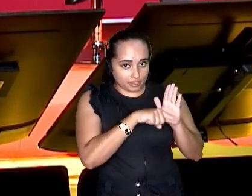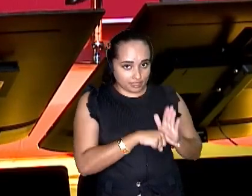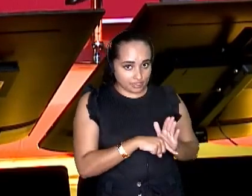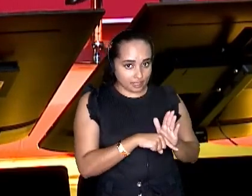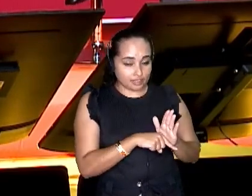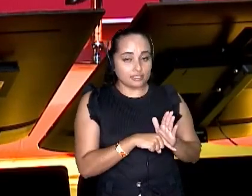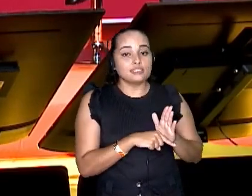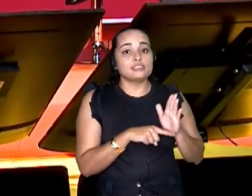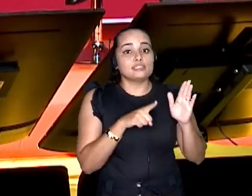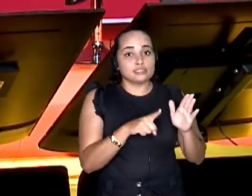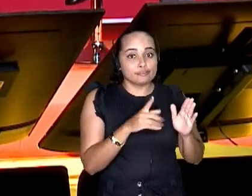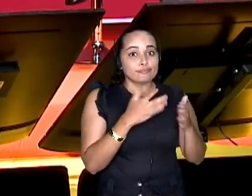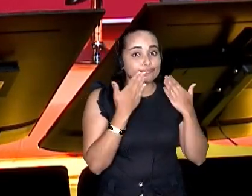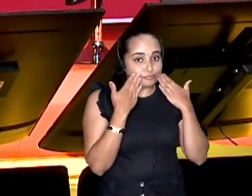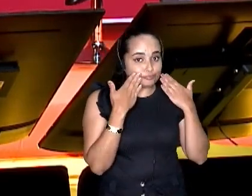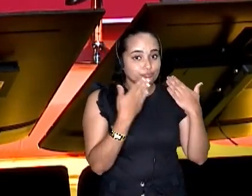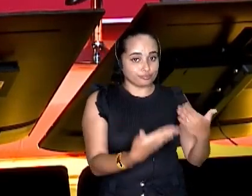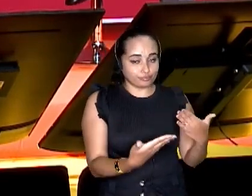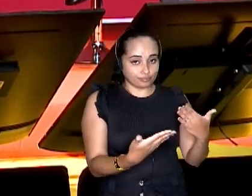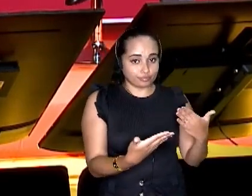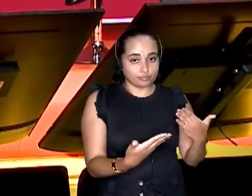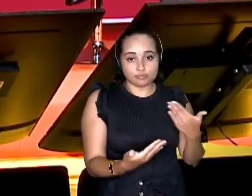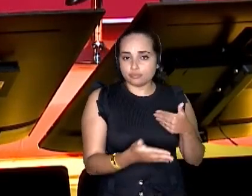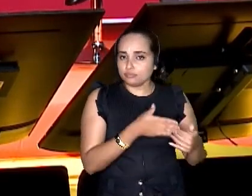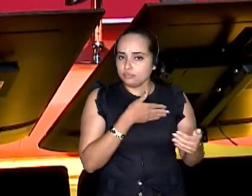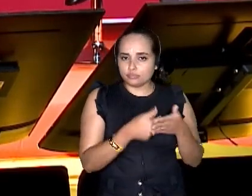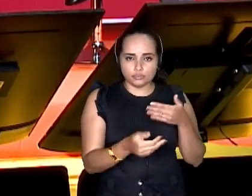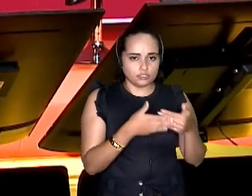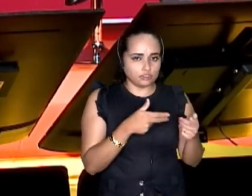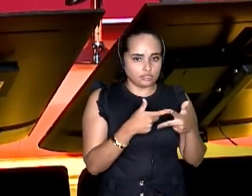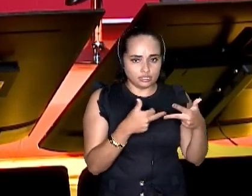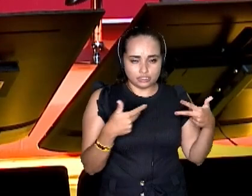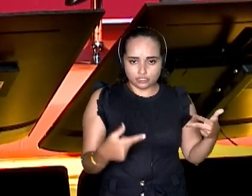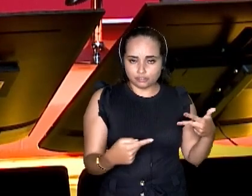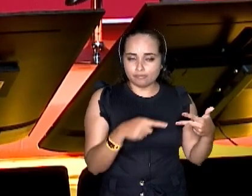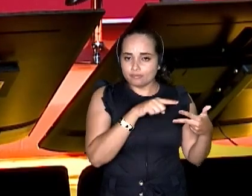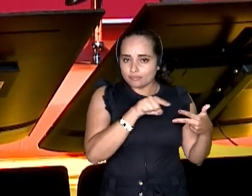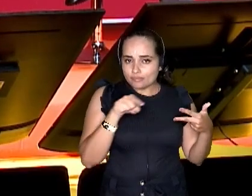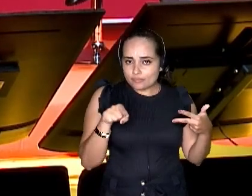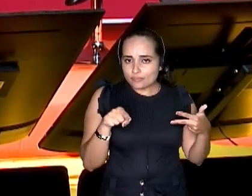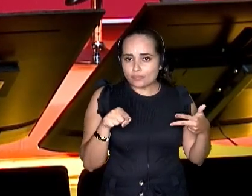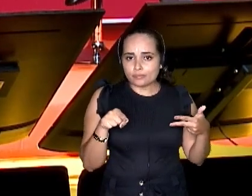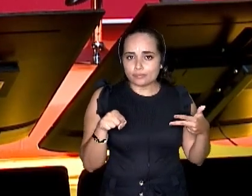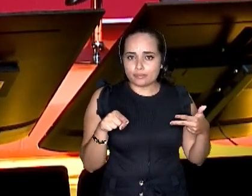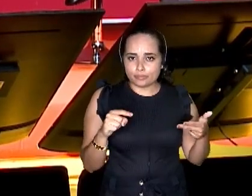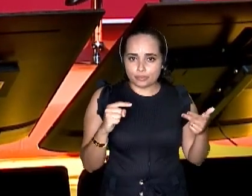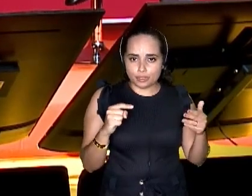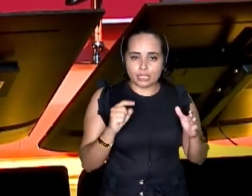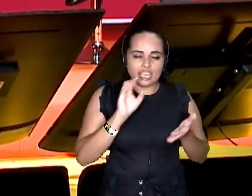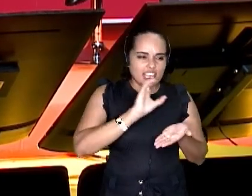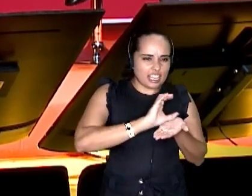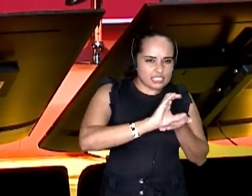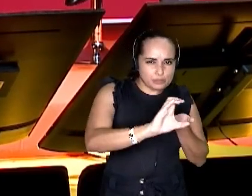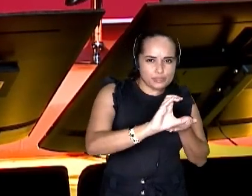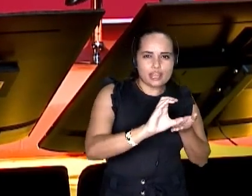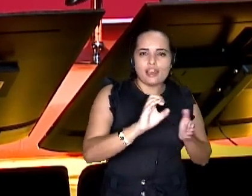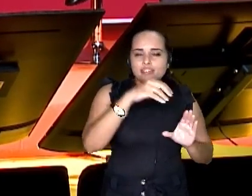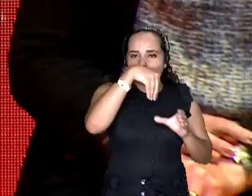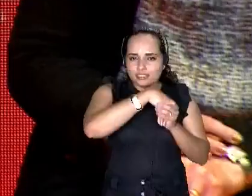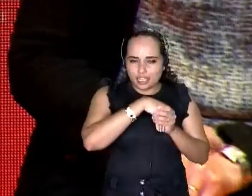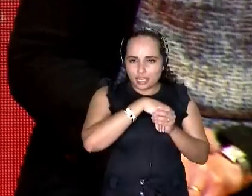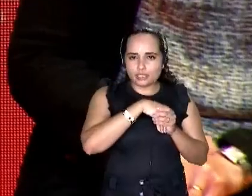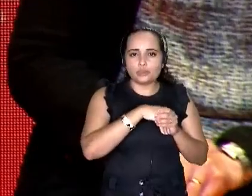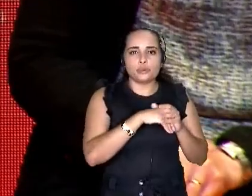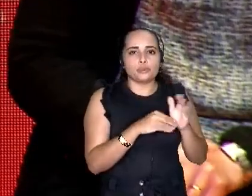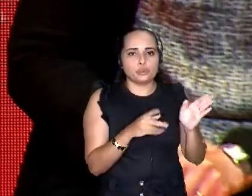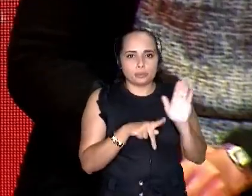demonstrates that whatever is being exported to Brazil is priced at arm's length, there's a why, there's a story. We have to understand,